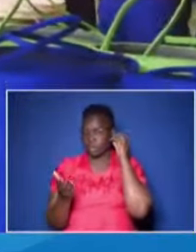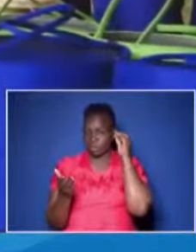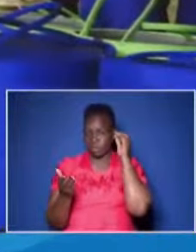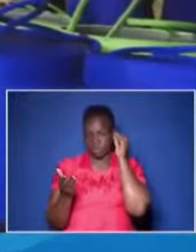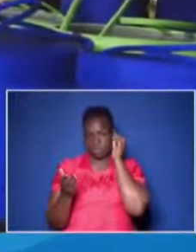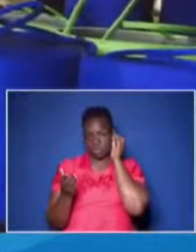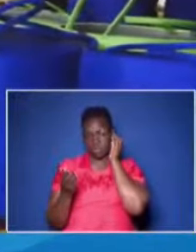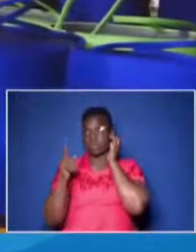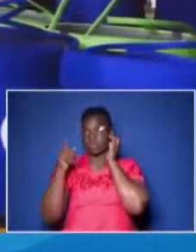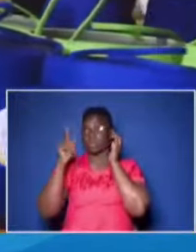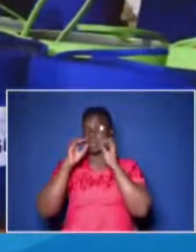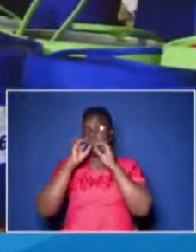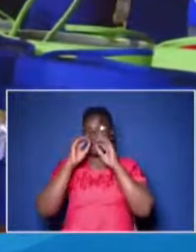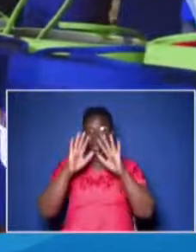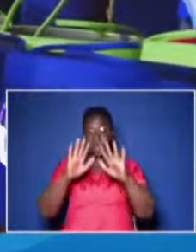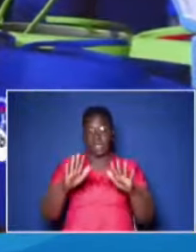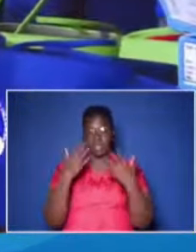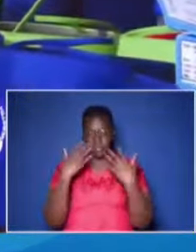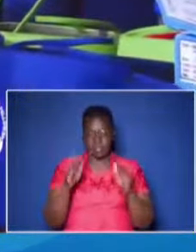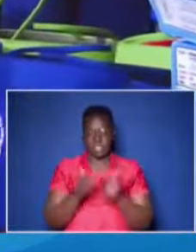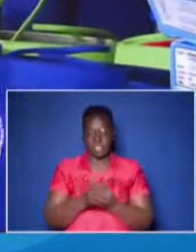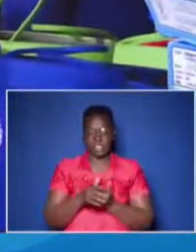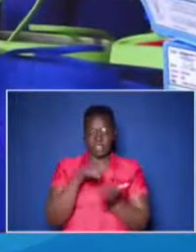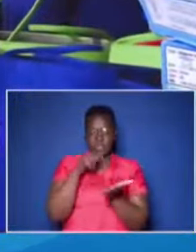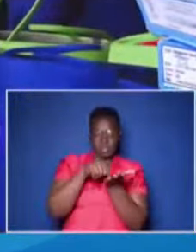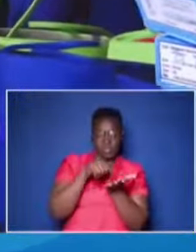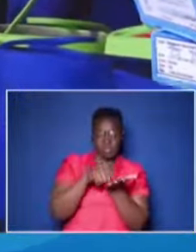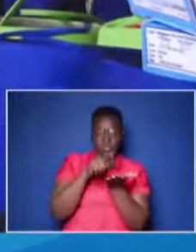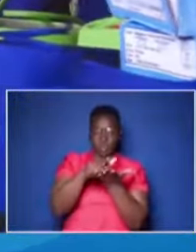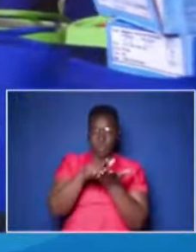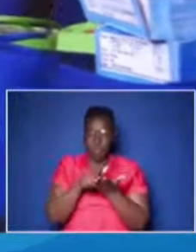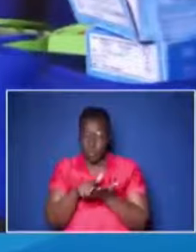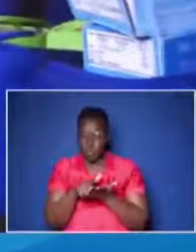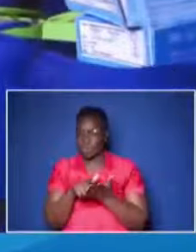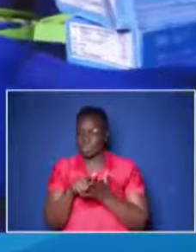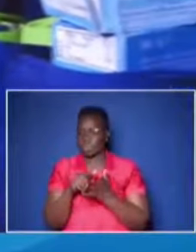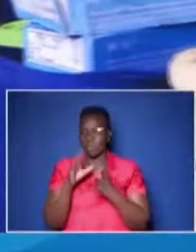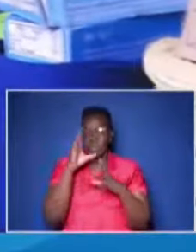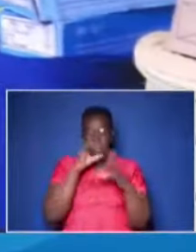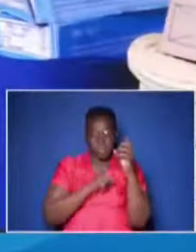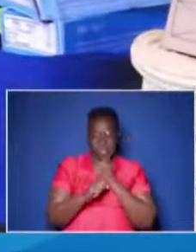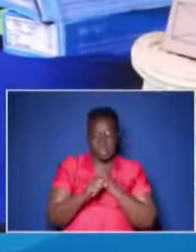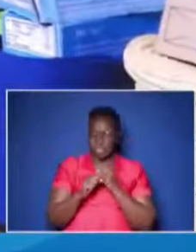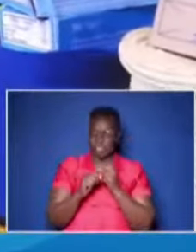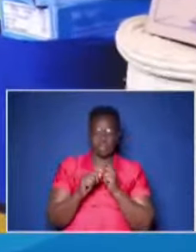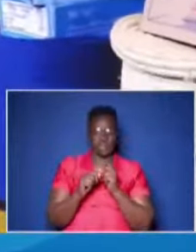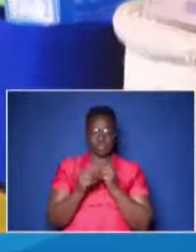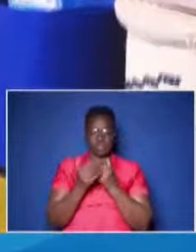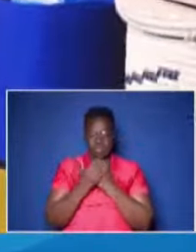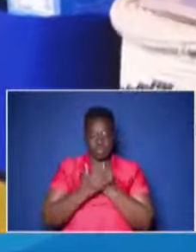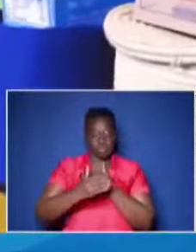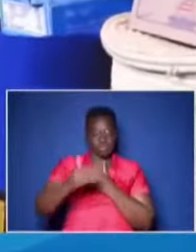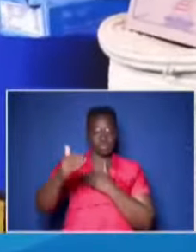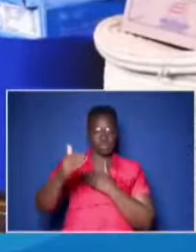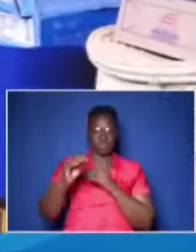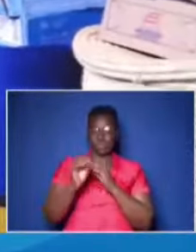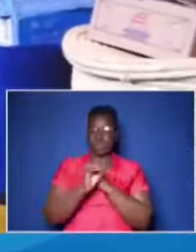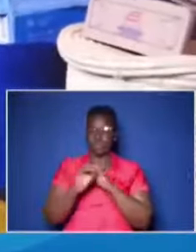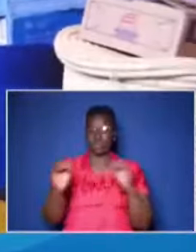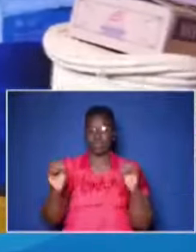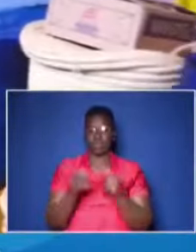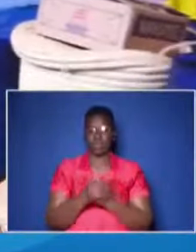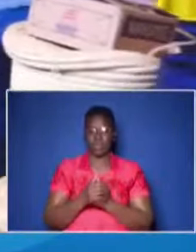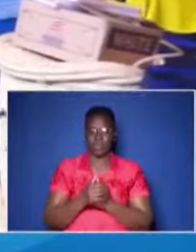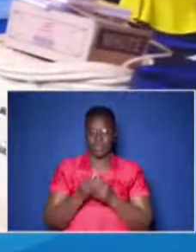for no more debt no more lack in their finances